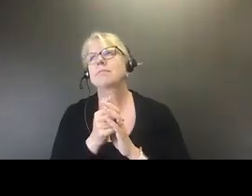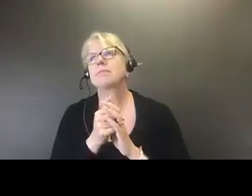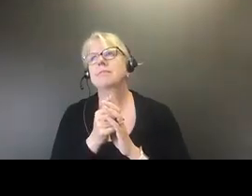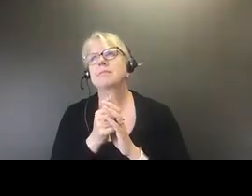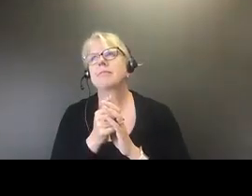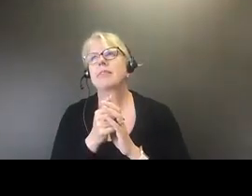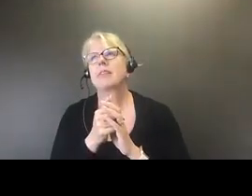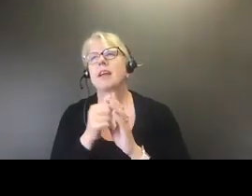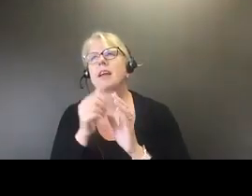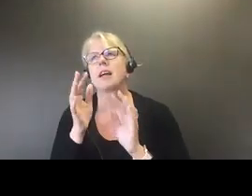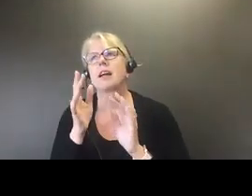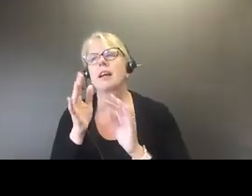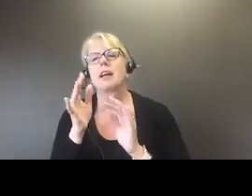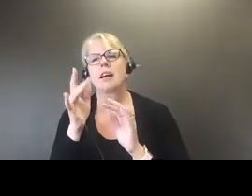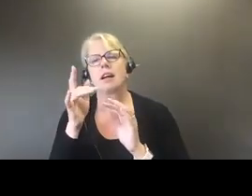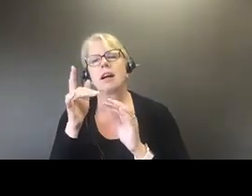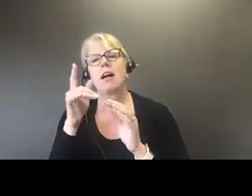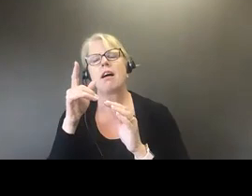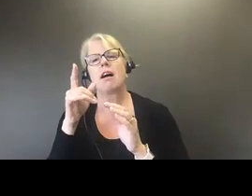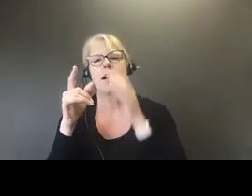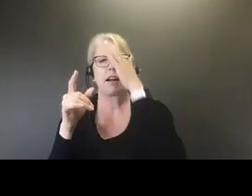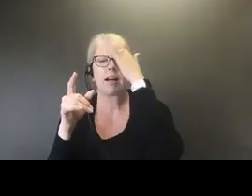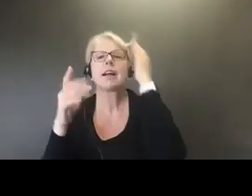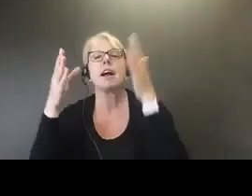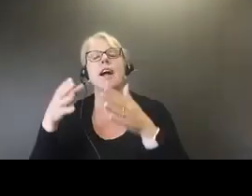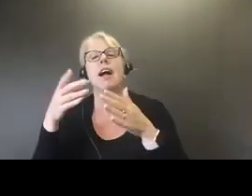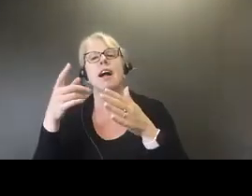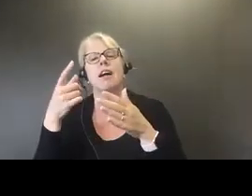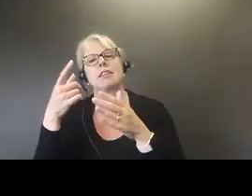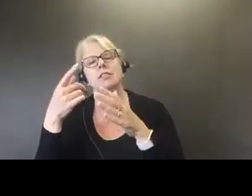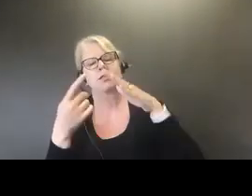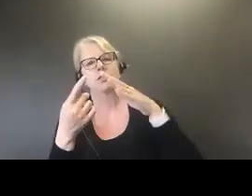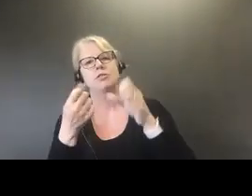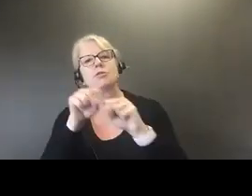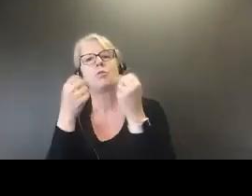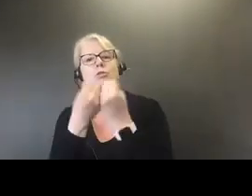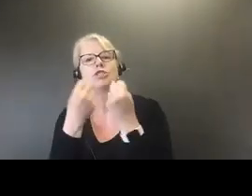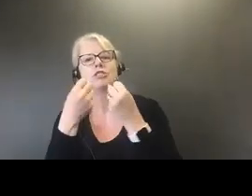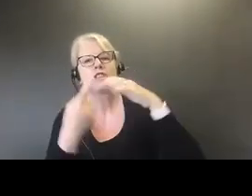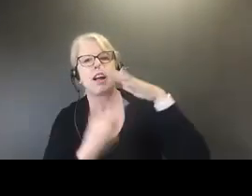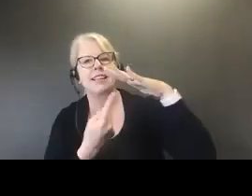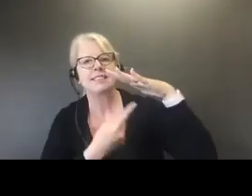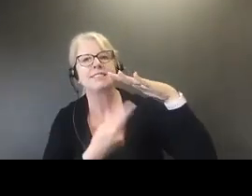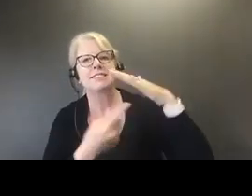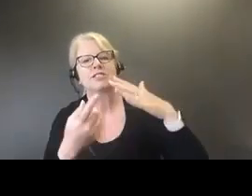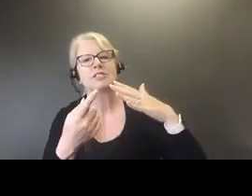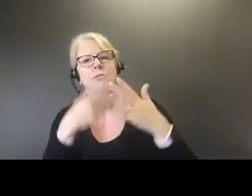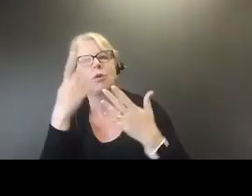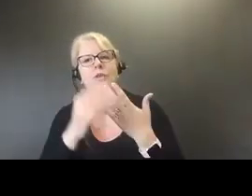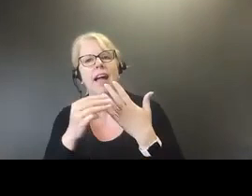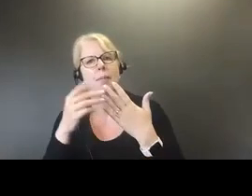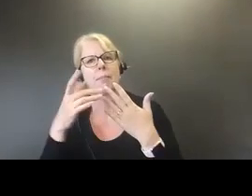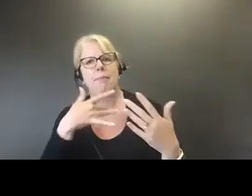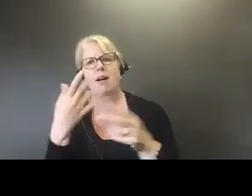is the prescription for social isolation program, which has been used a lot in the